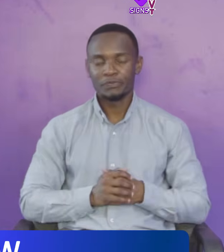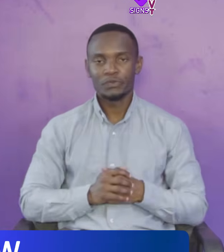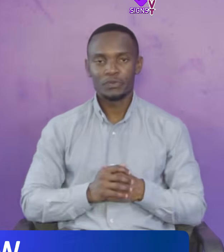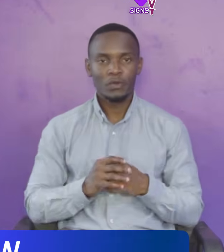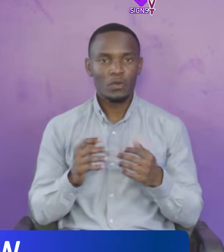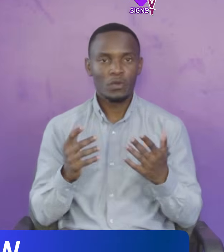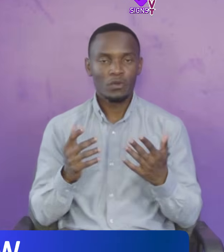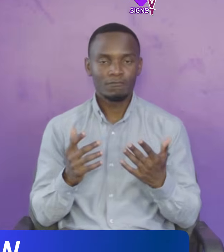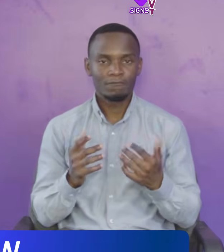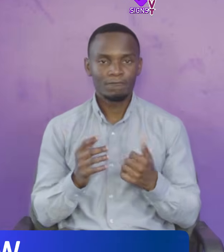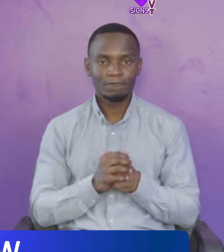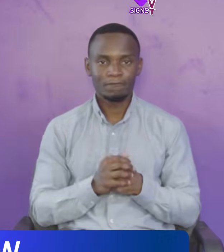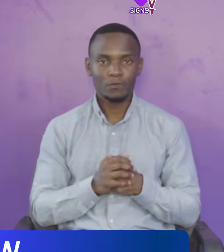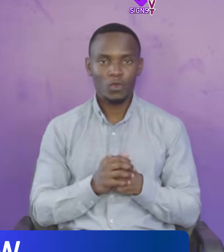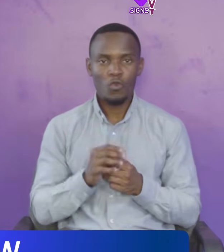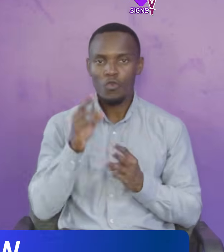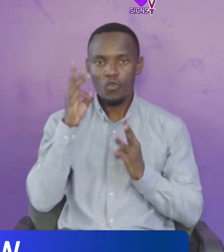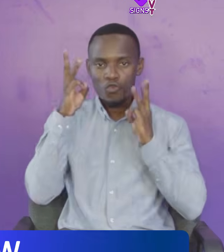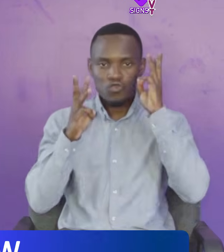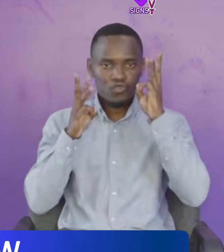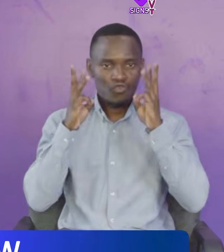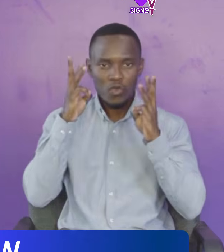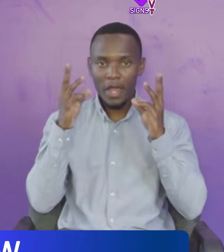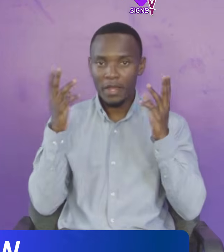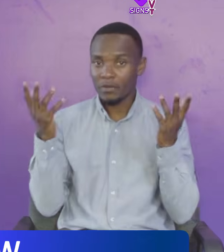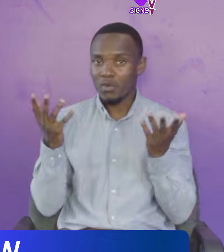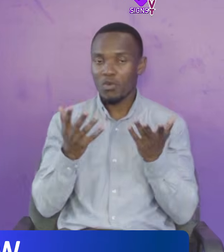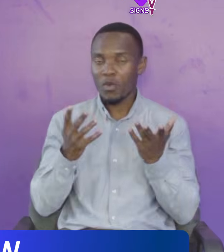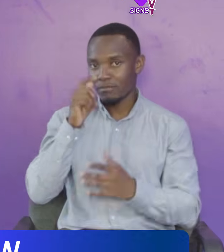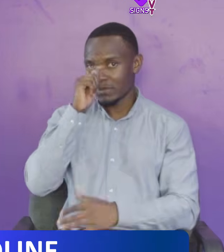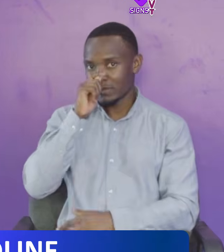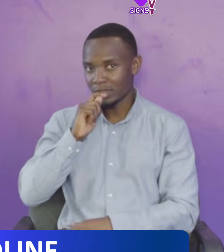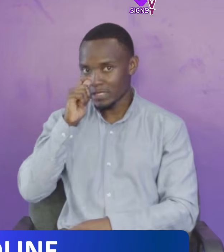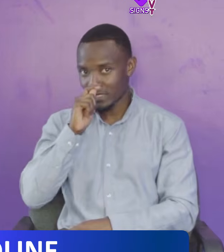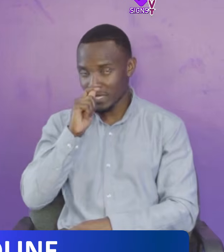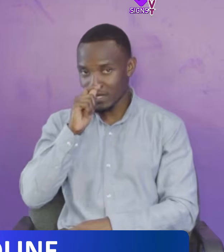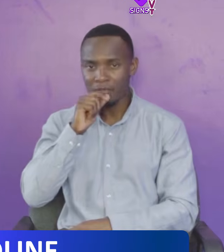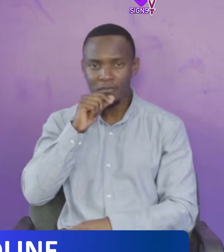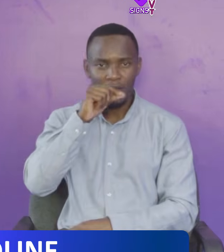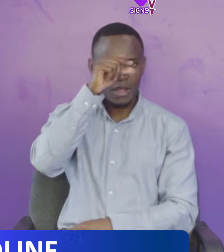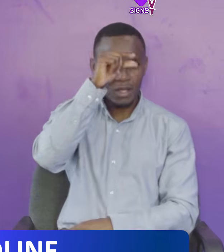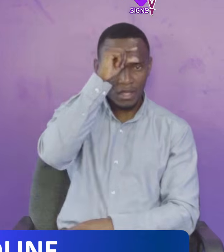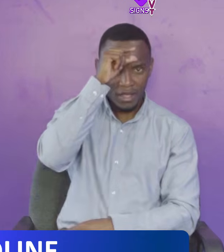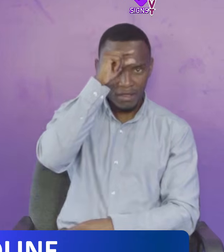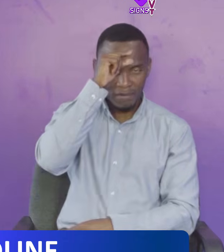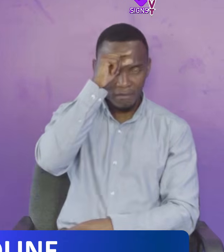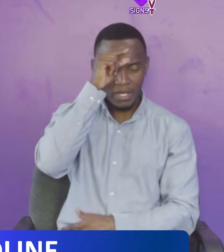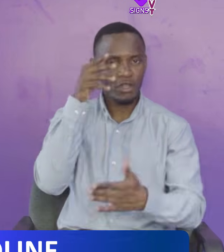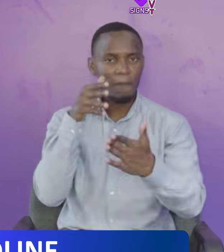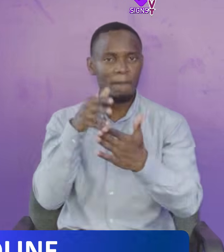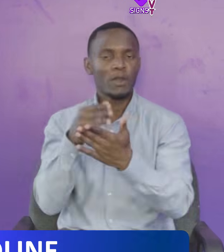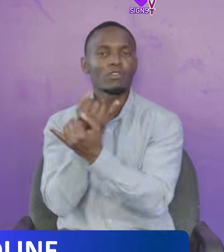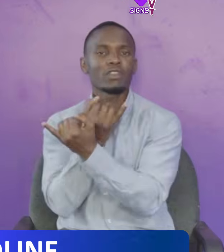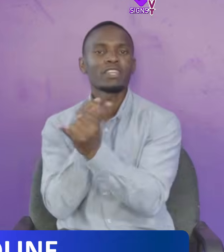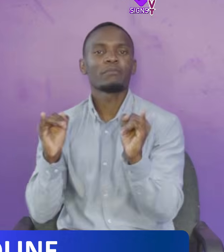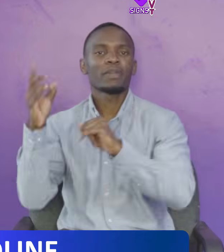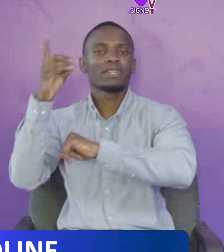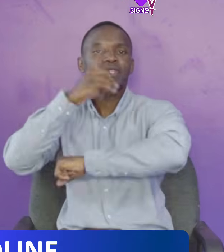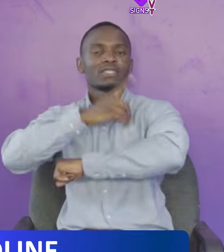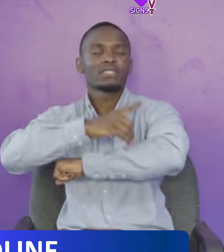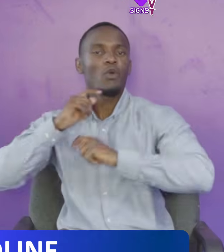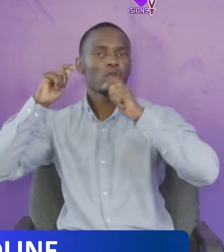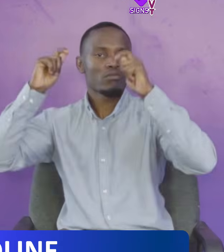with tensions rise in Tanzania as a government bans Independence Day protests, and